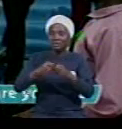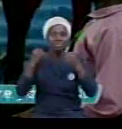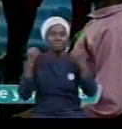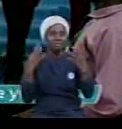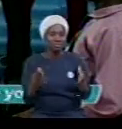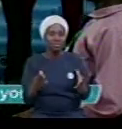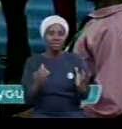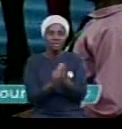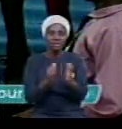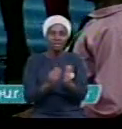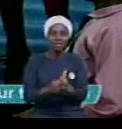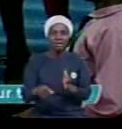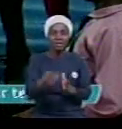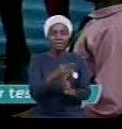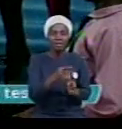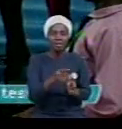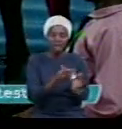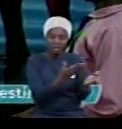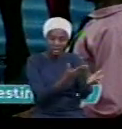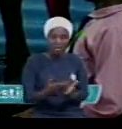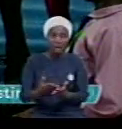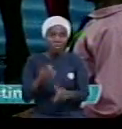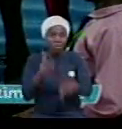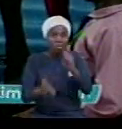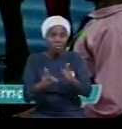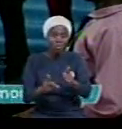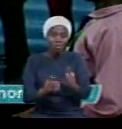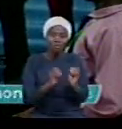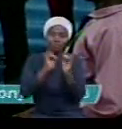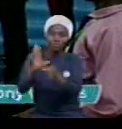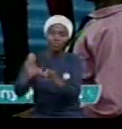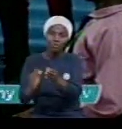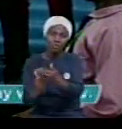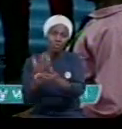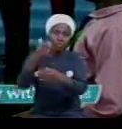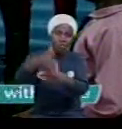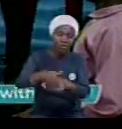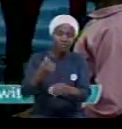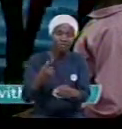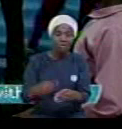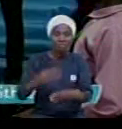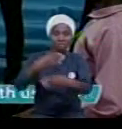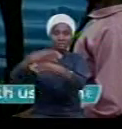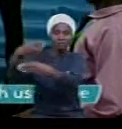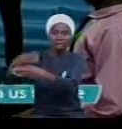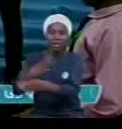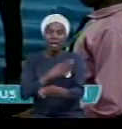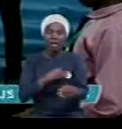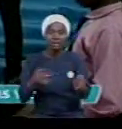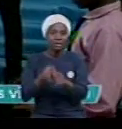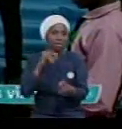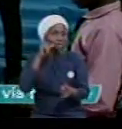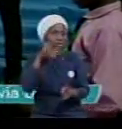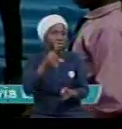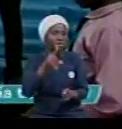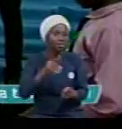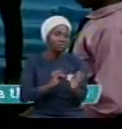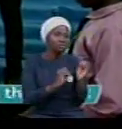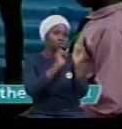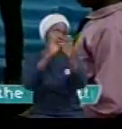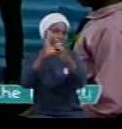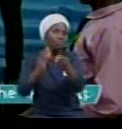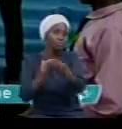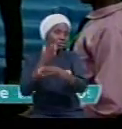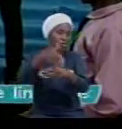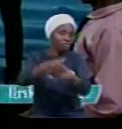As she was thrown over the fence, she landed on her leg and the leg was broken. Since that time, she has